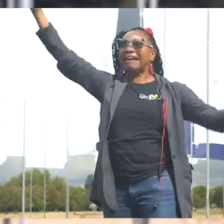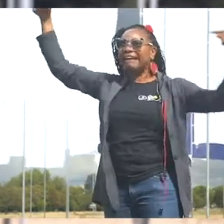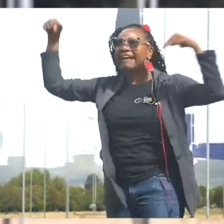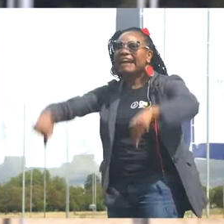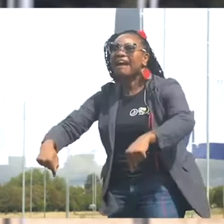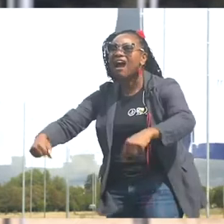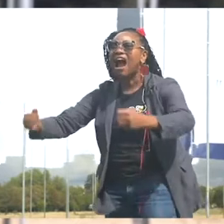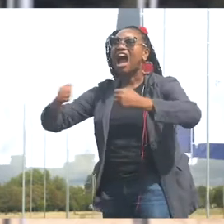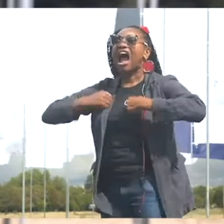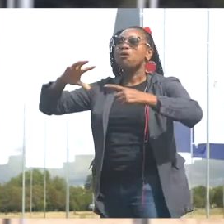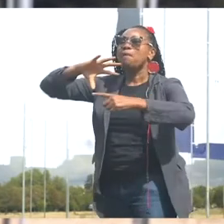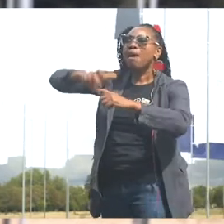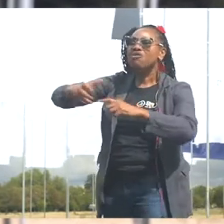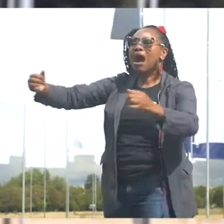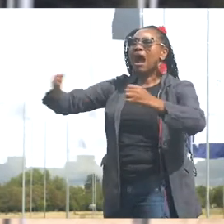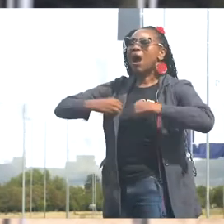borough and in our home.